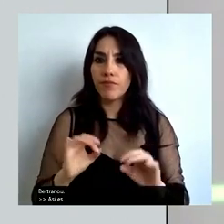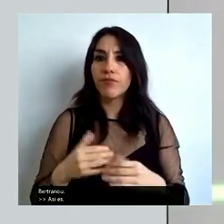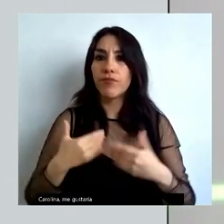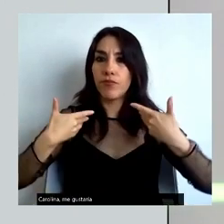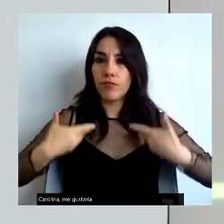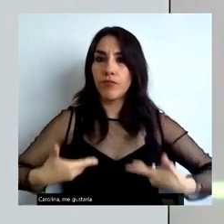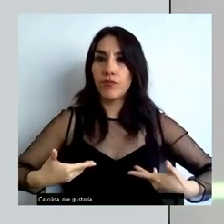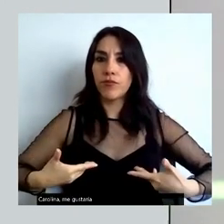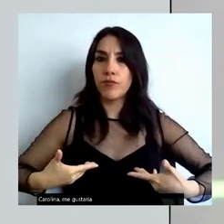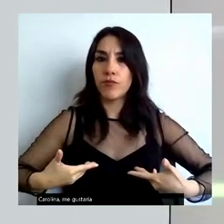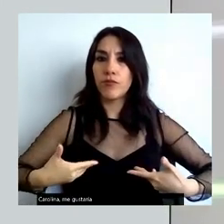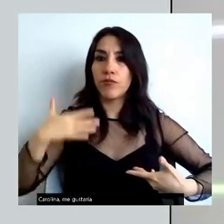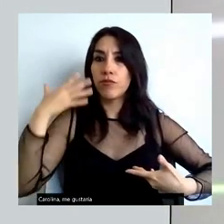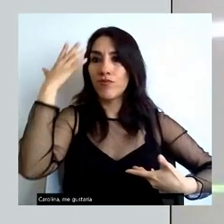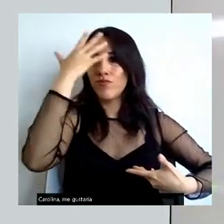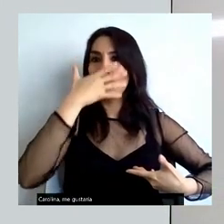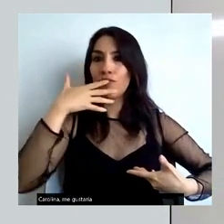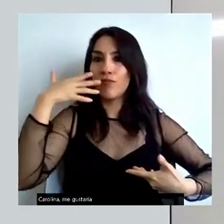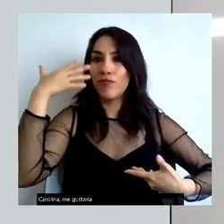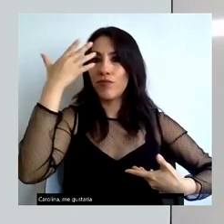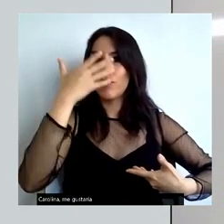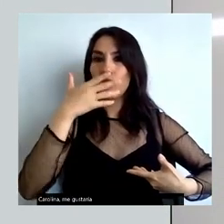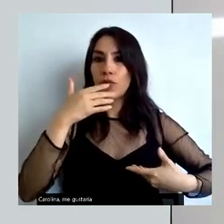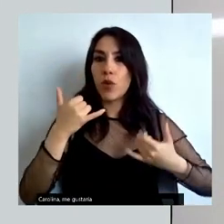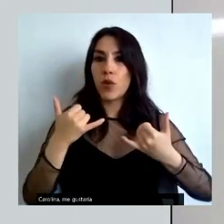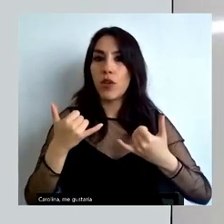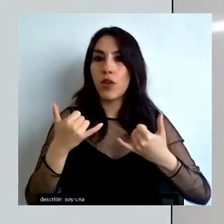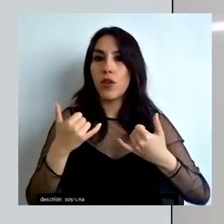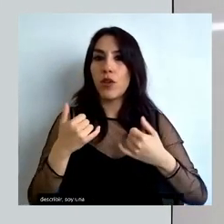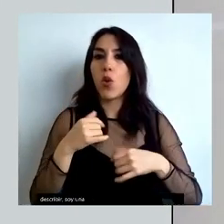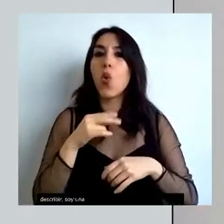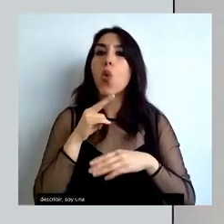complexion. Today I'm wearing a